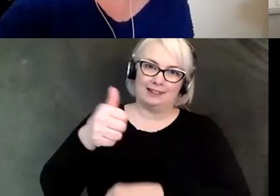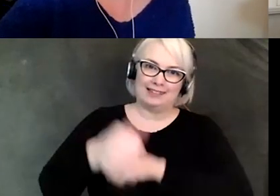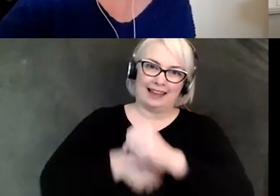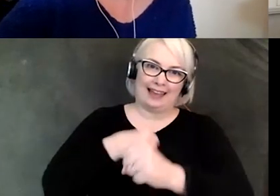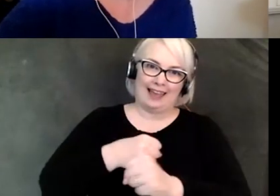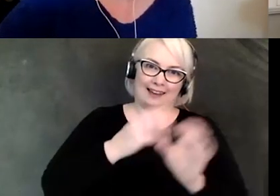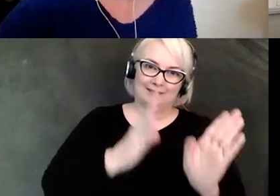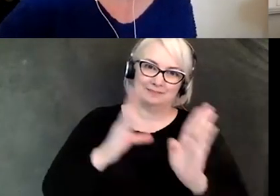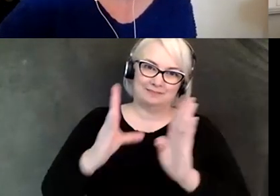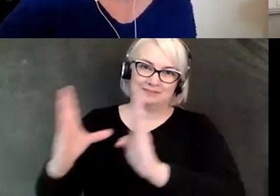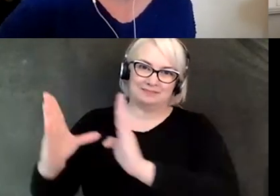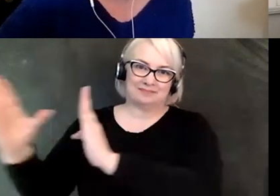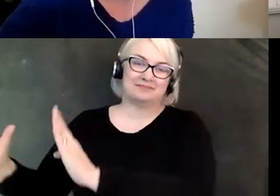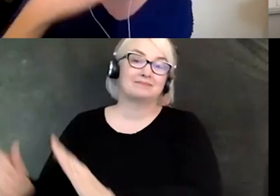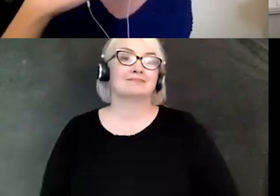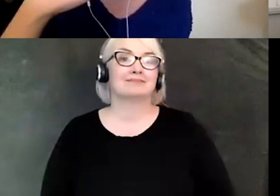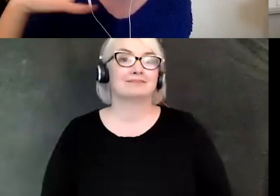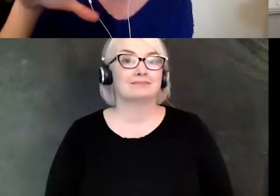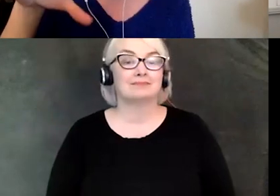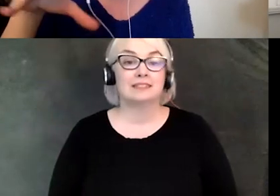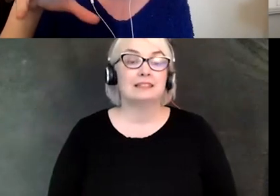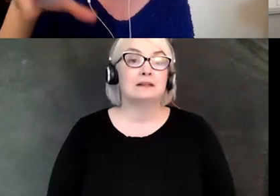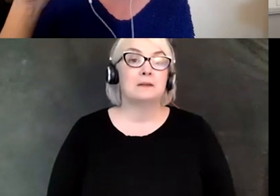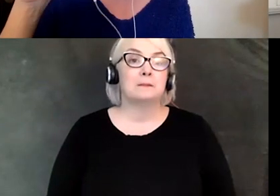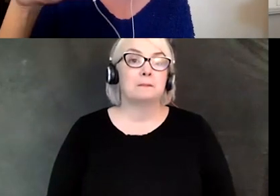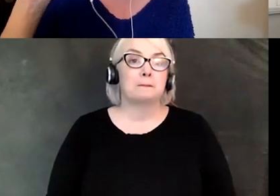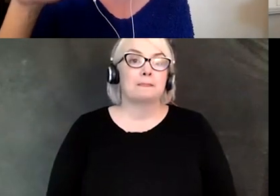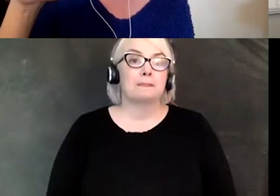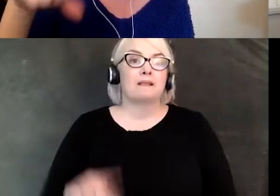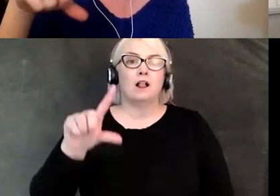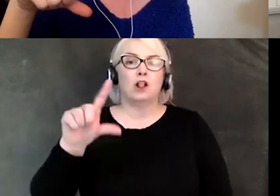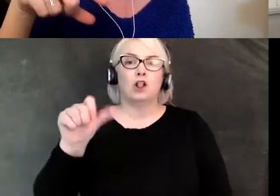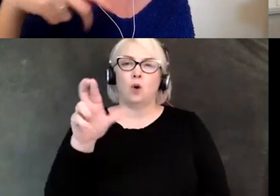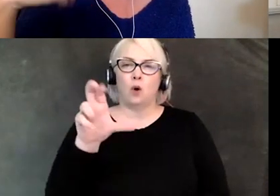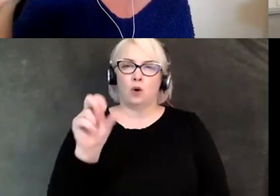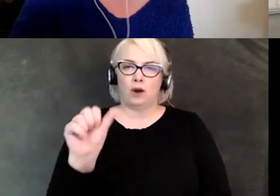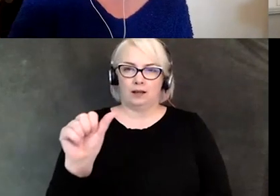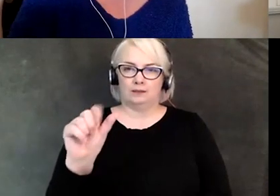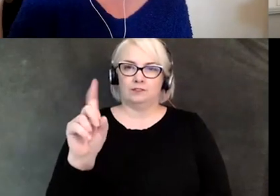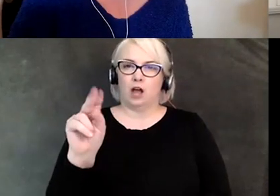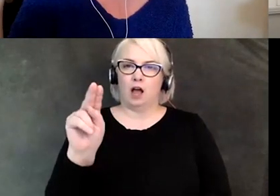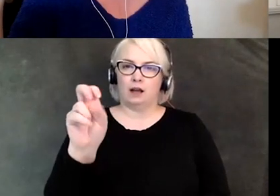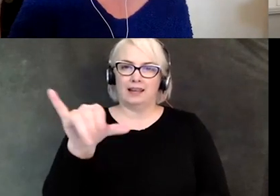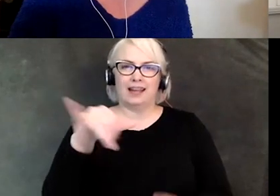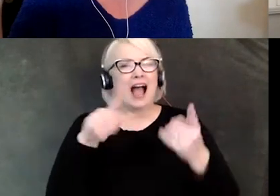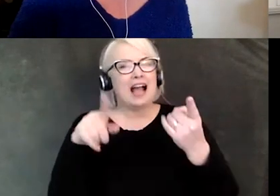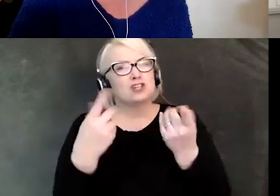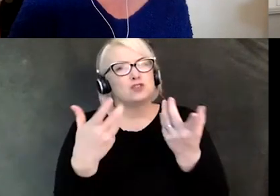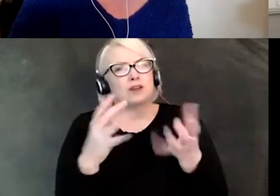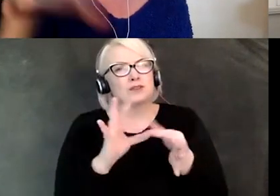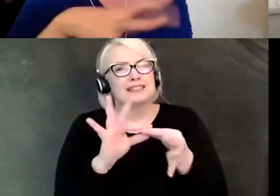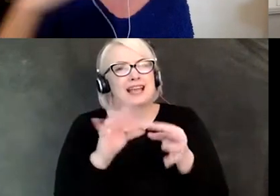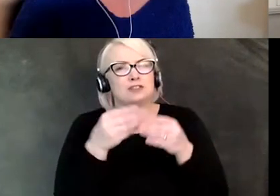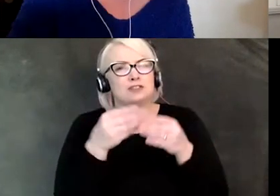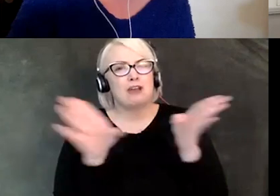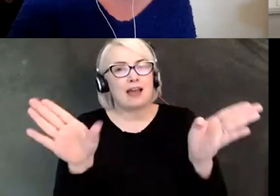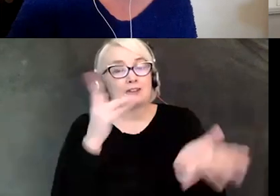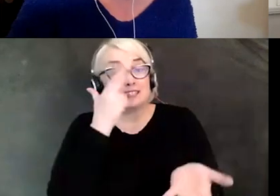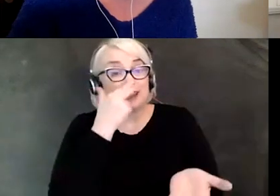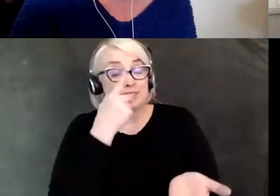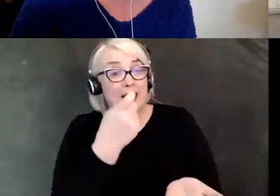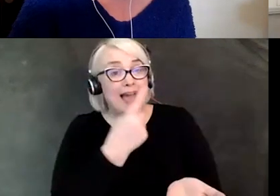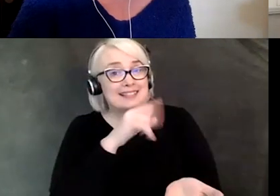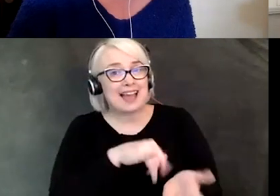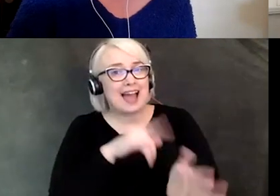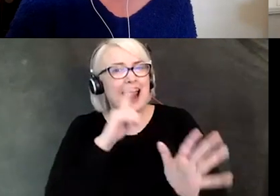But also Lauren, I was just going to say, sorry, just in general, like, it's funny you ask that because like in writing now I find my like outside of